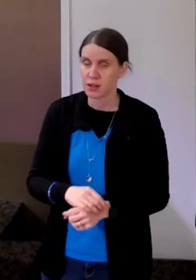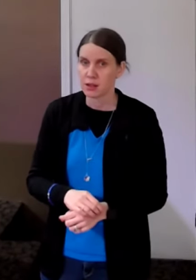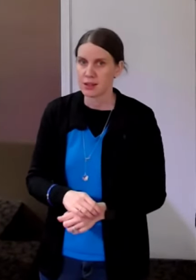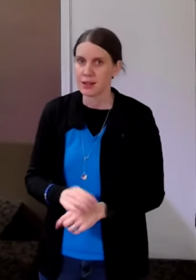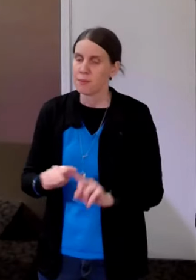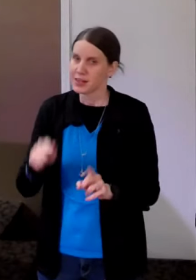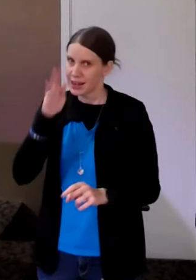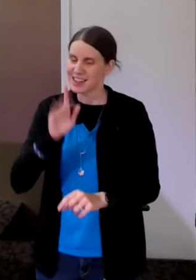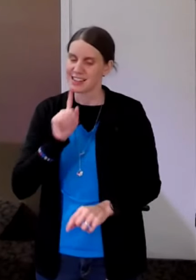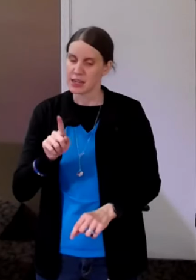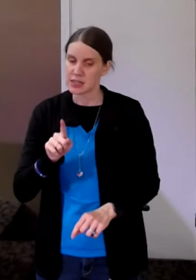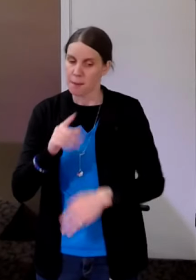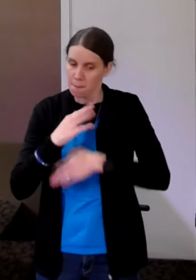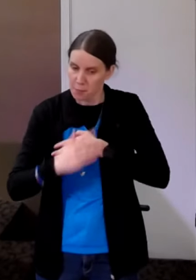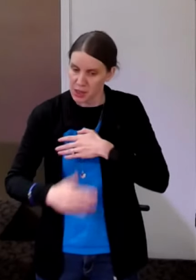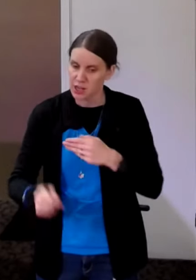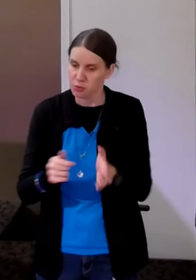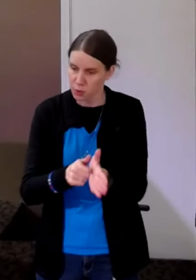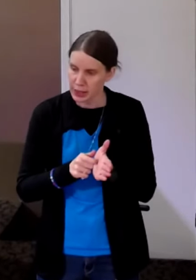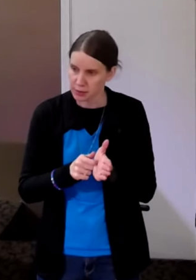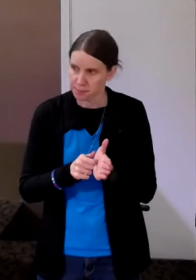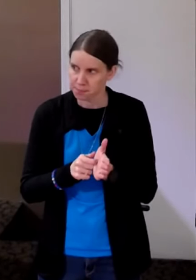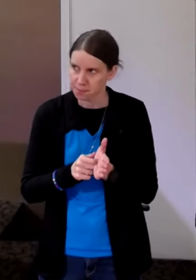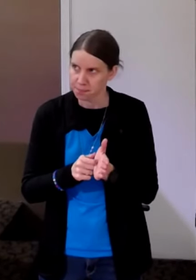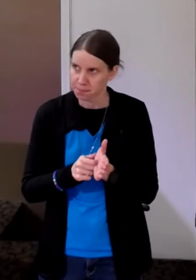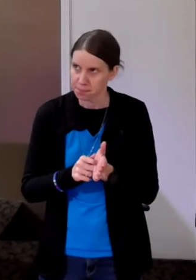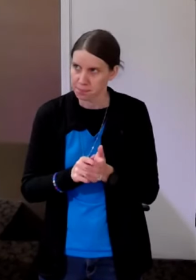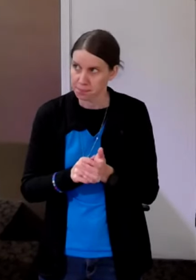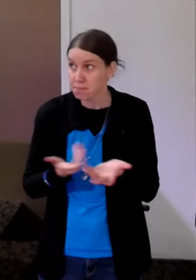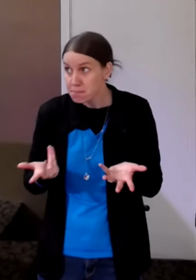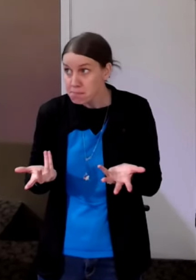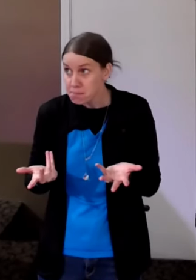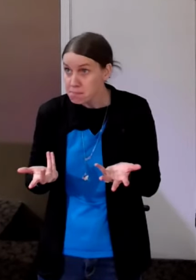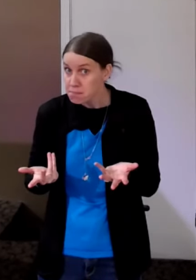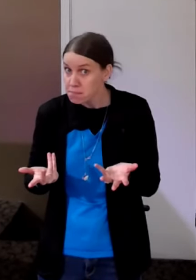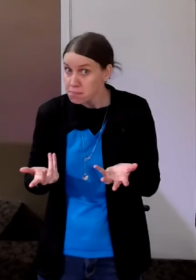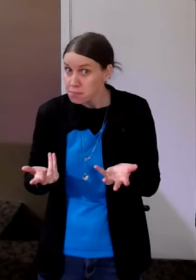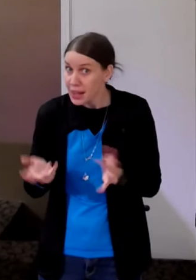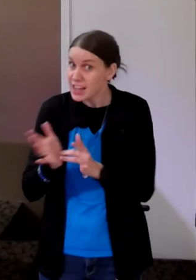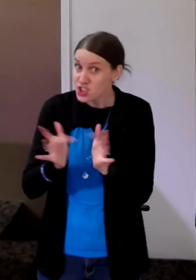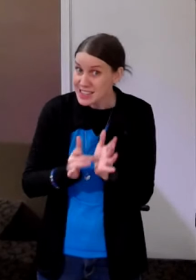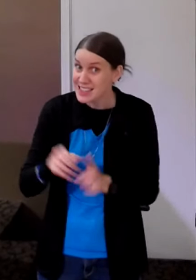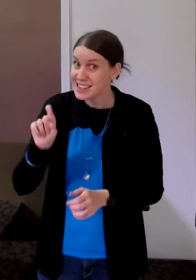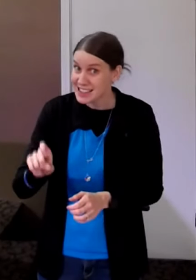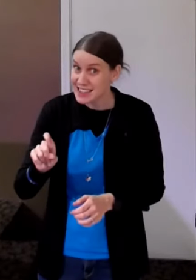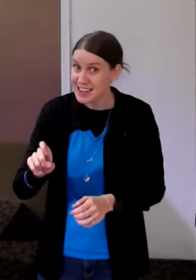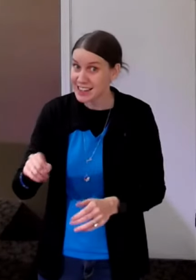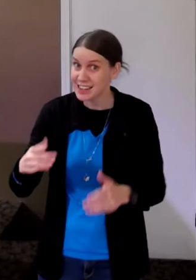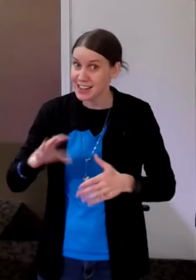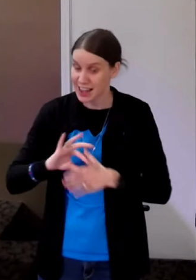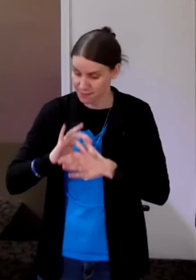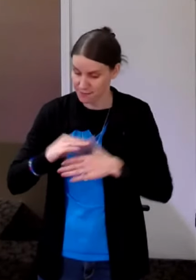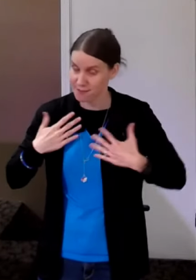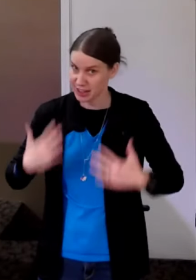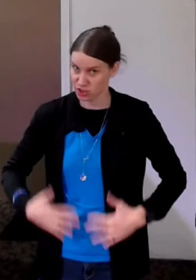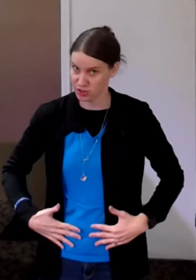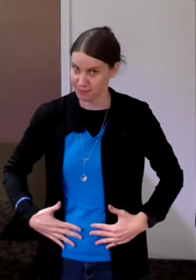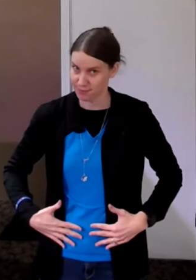But God said blood's required. So Jesus had to take on flesh.